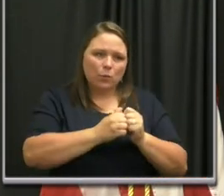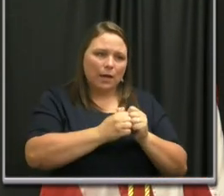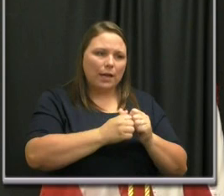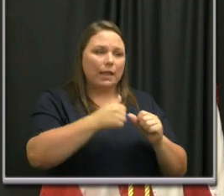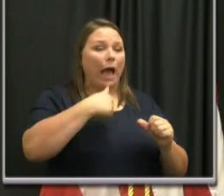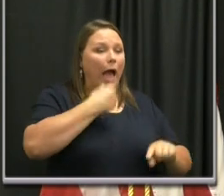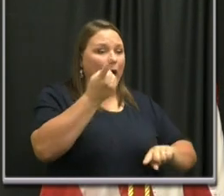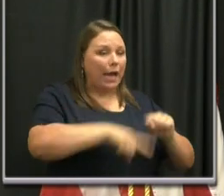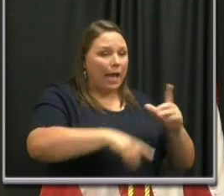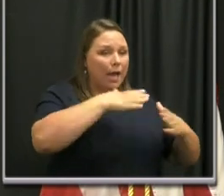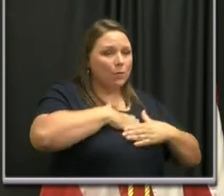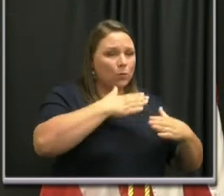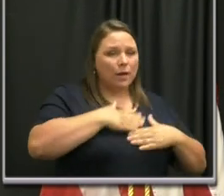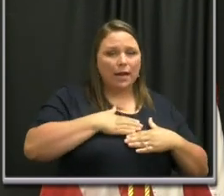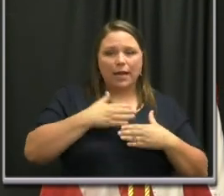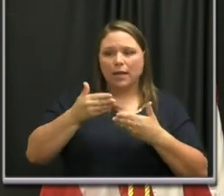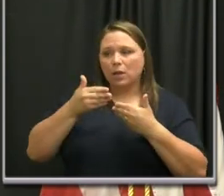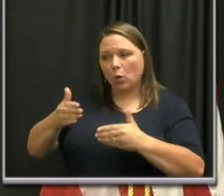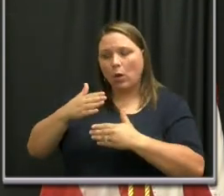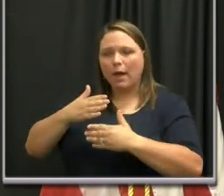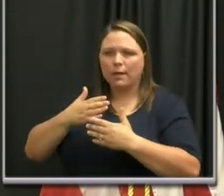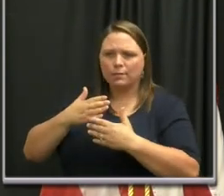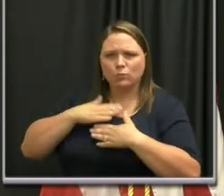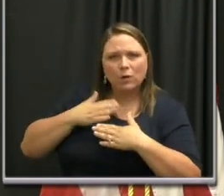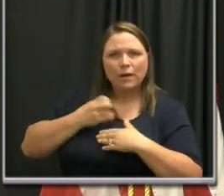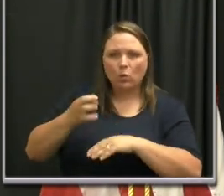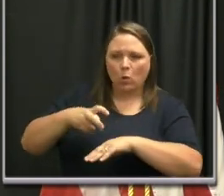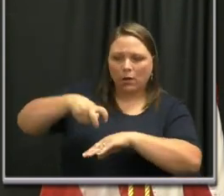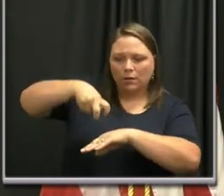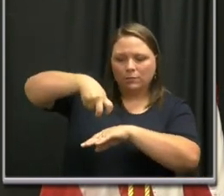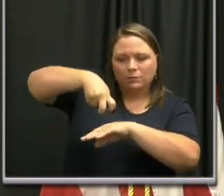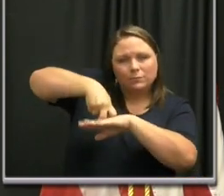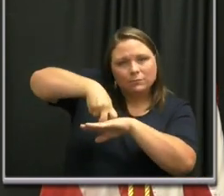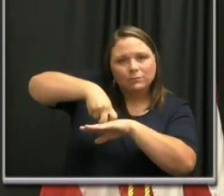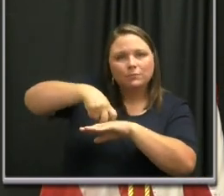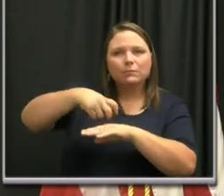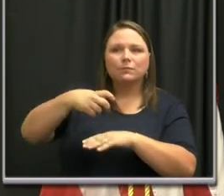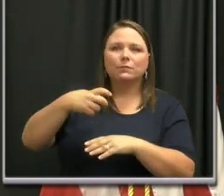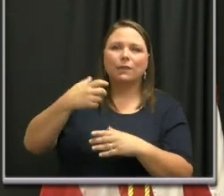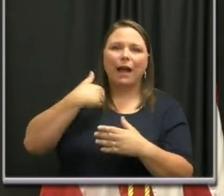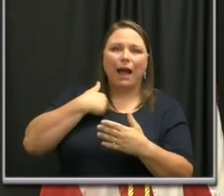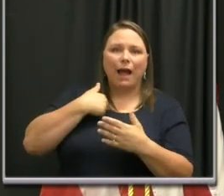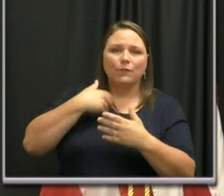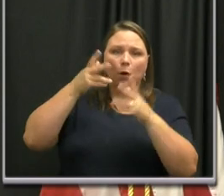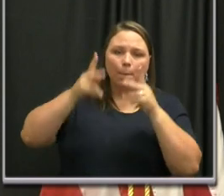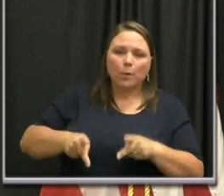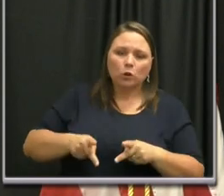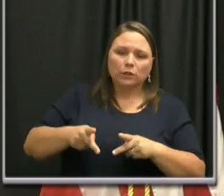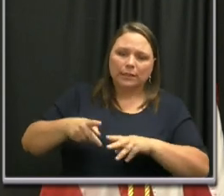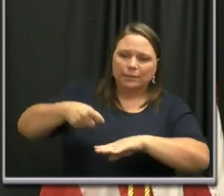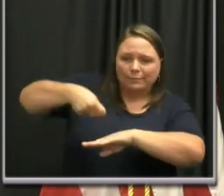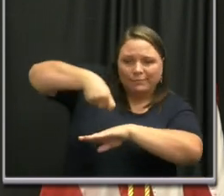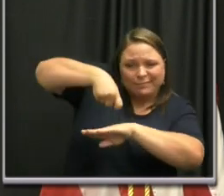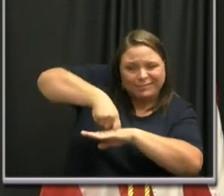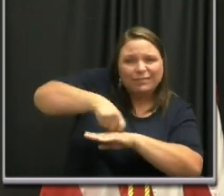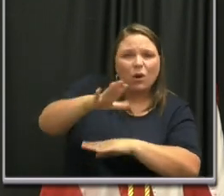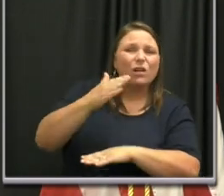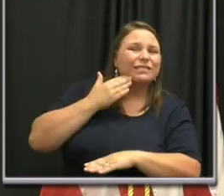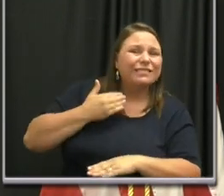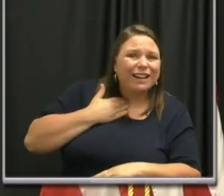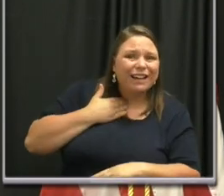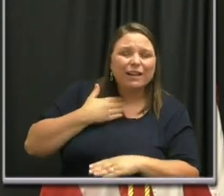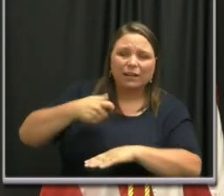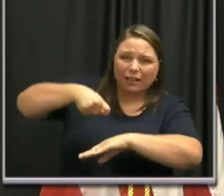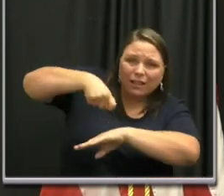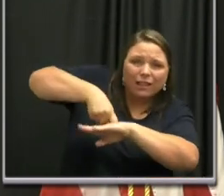and having a knee that's to your neck. And after several minutes,